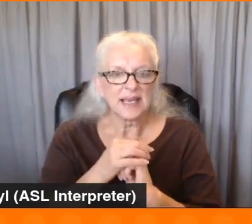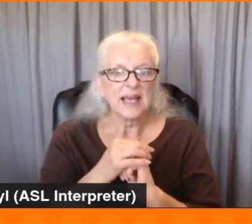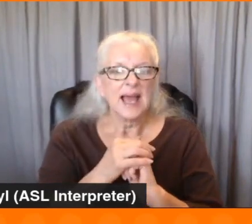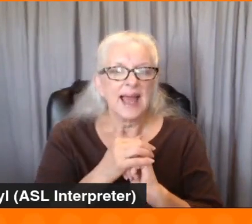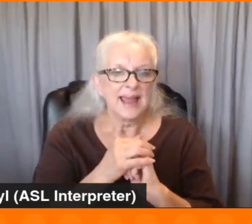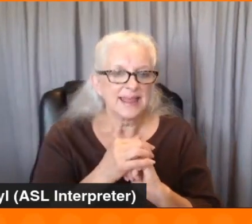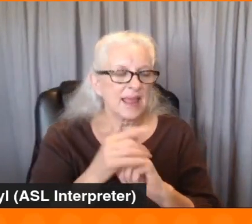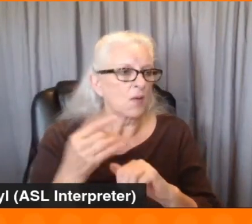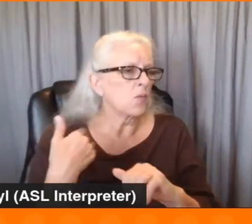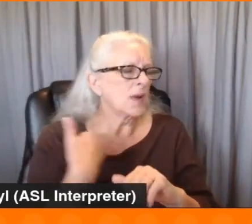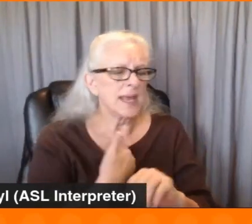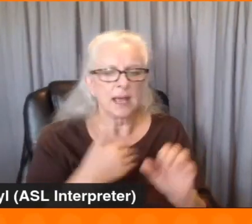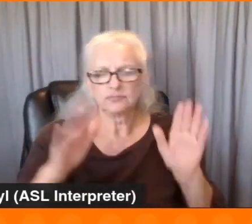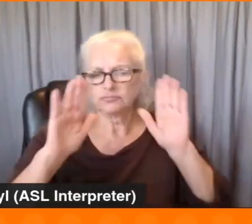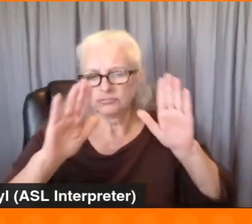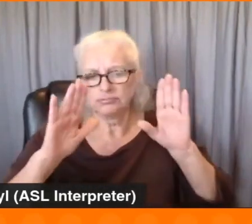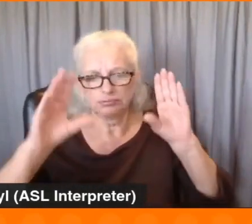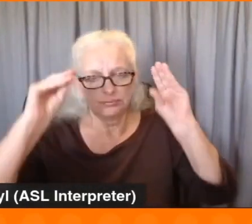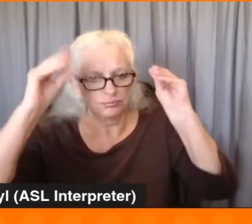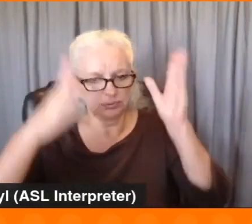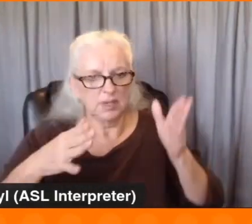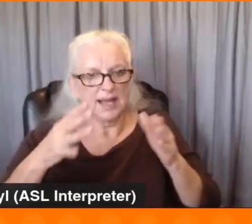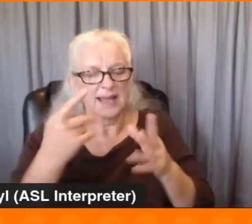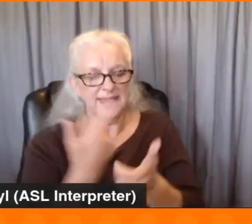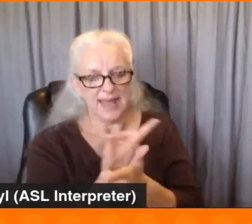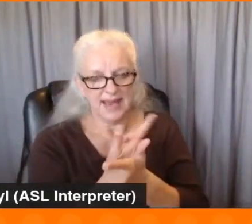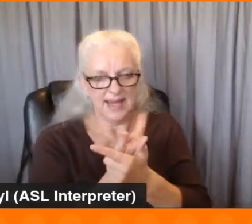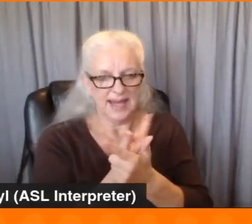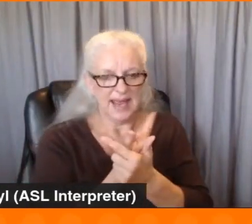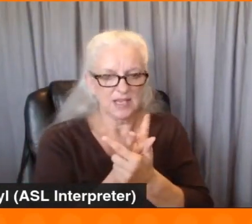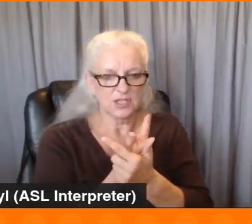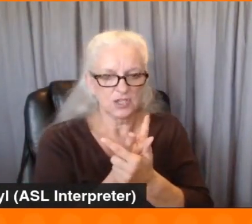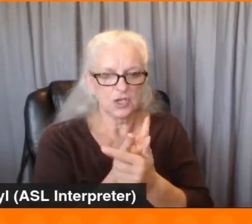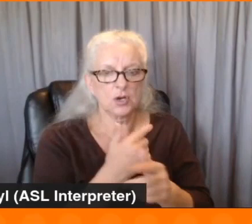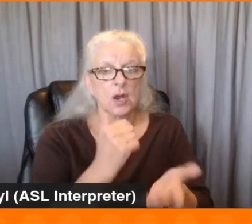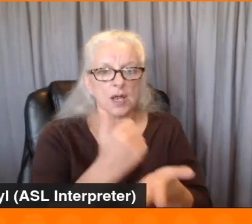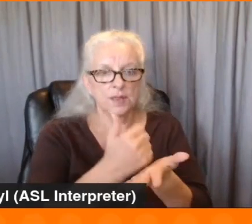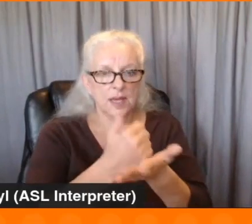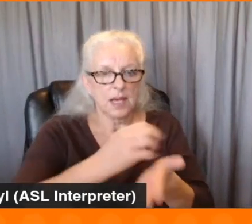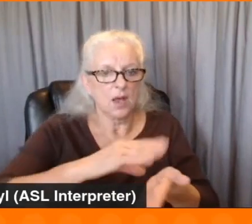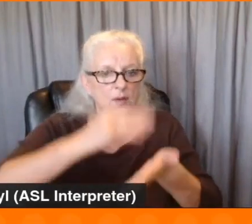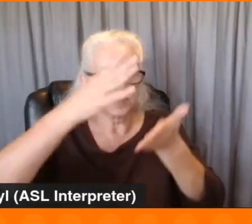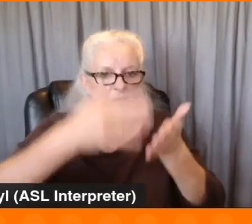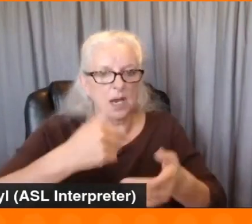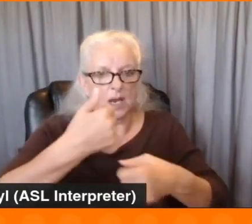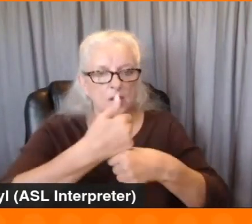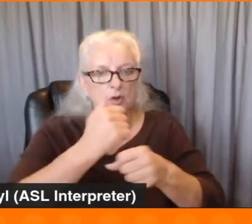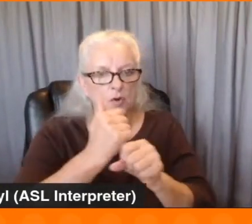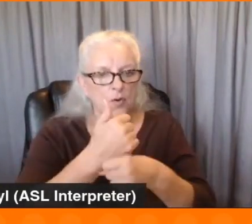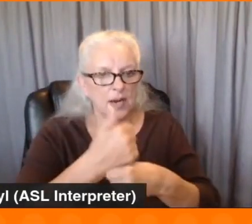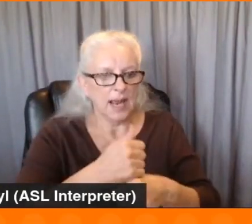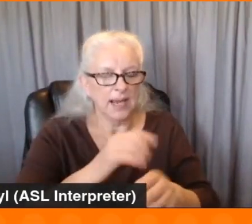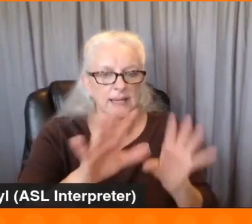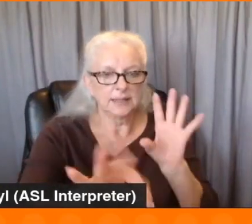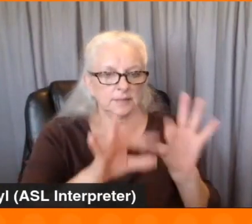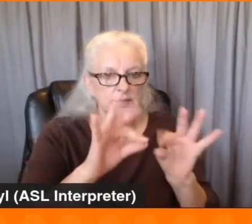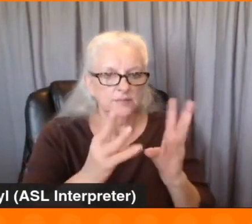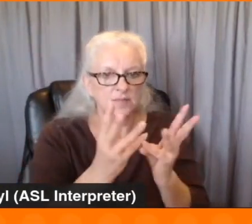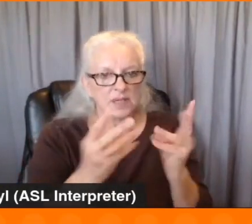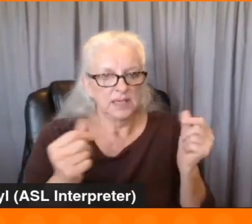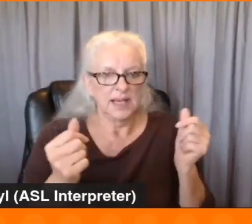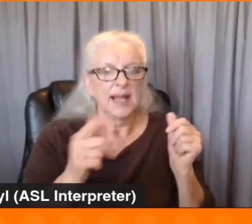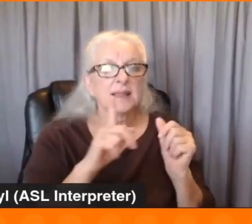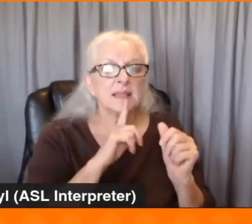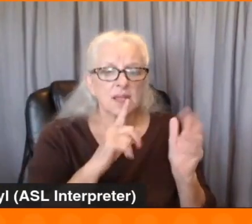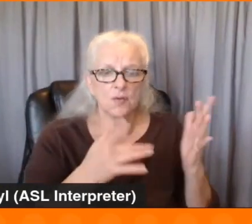amazing educators who last year worked with their students, worked on creating solutions for problems that they truly